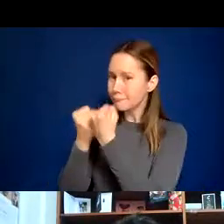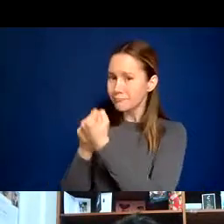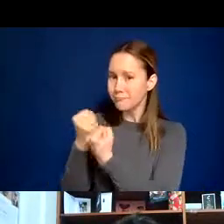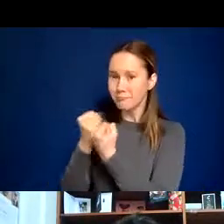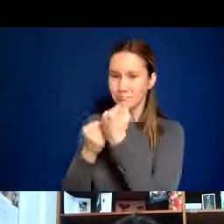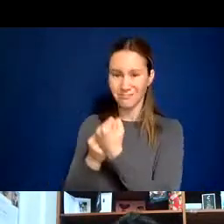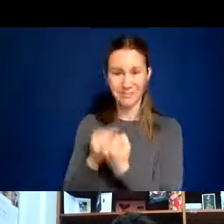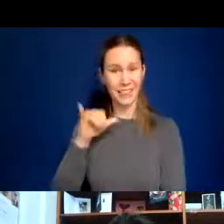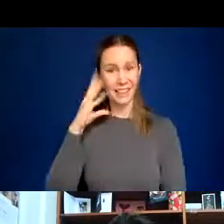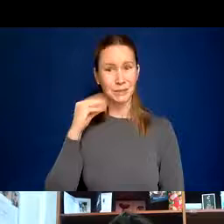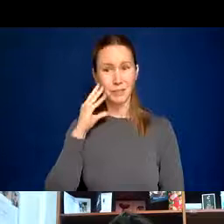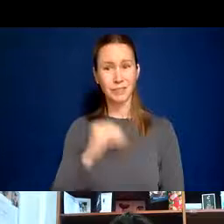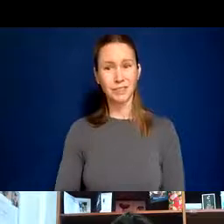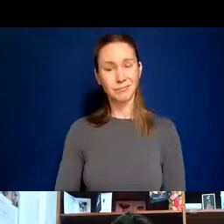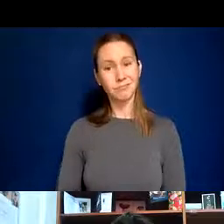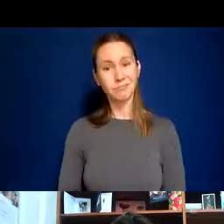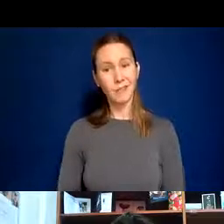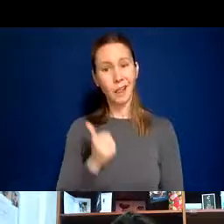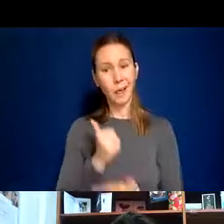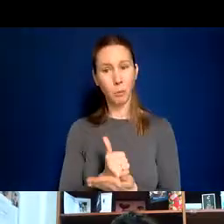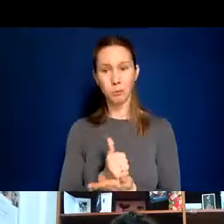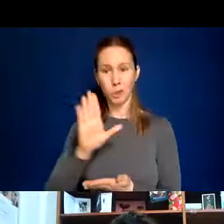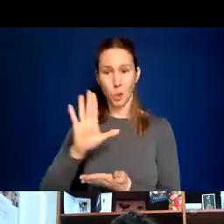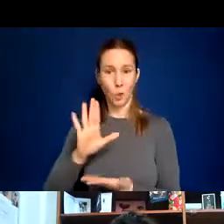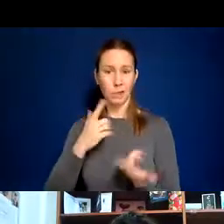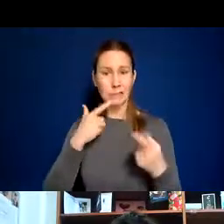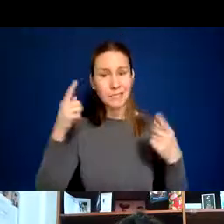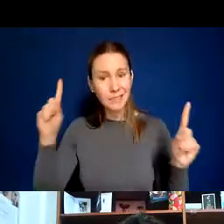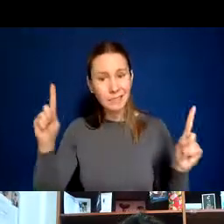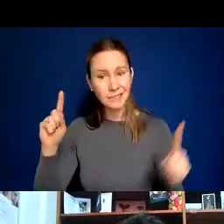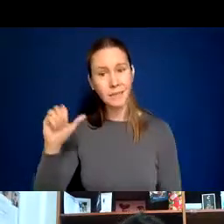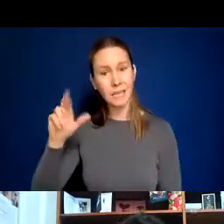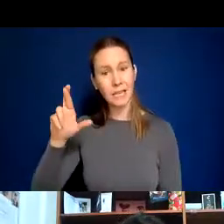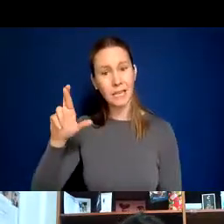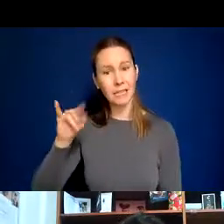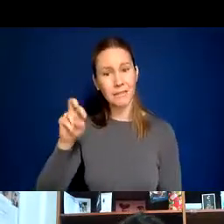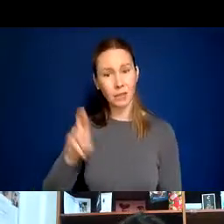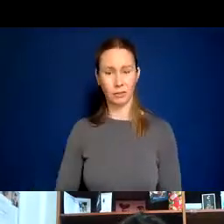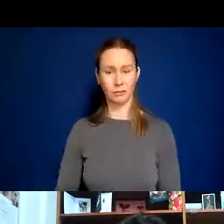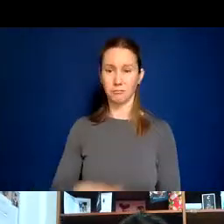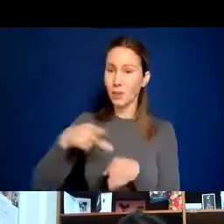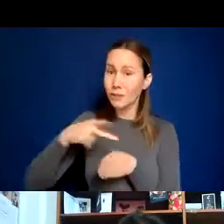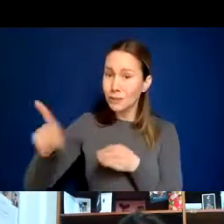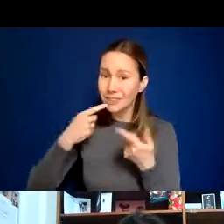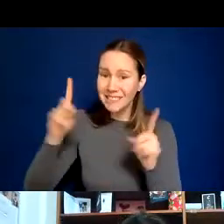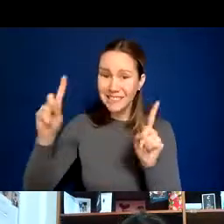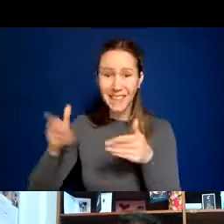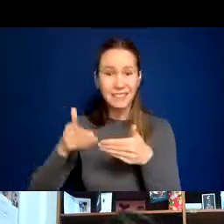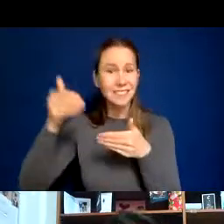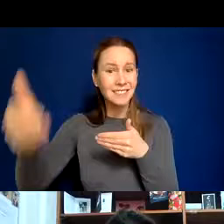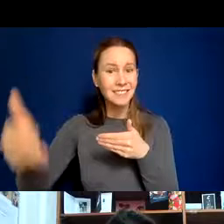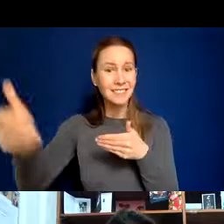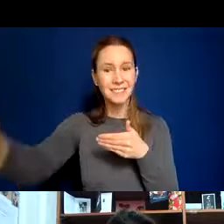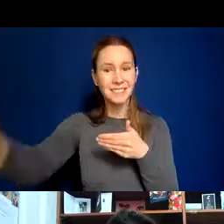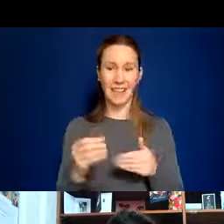can be the make it or break it for your success as a caregiver, your professional success as a caregiver, and for the person